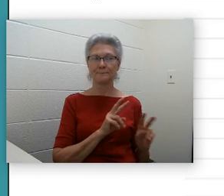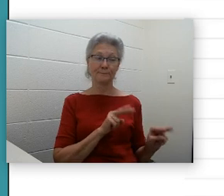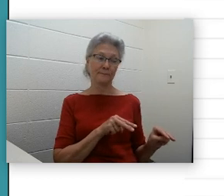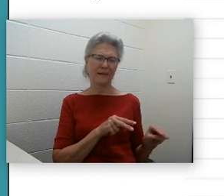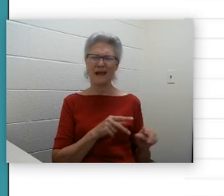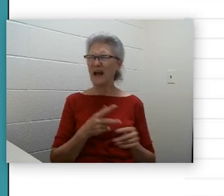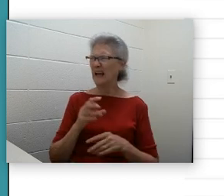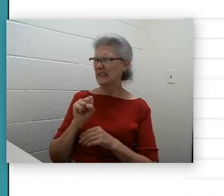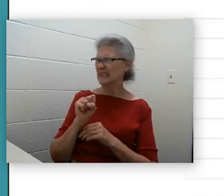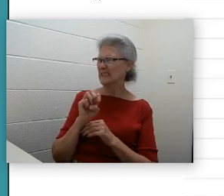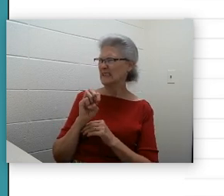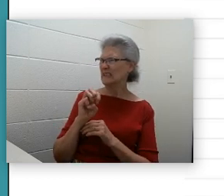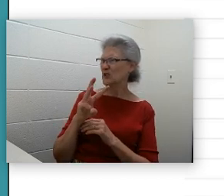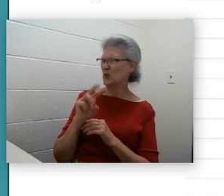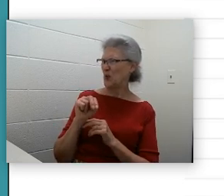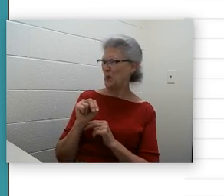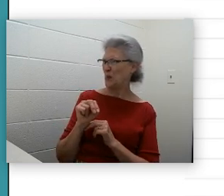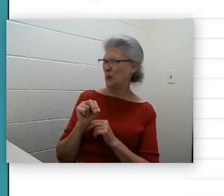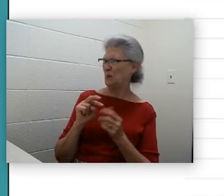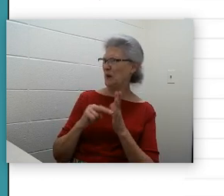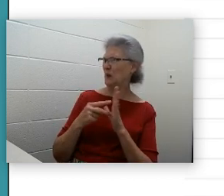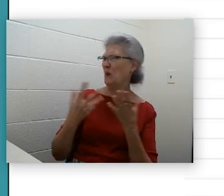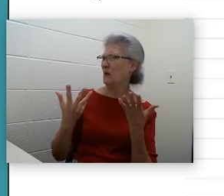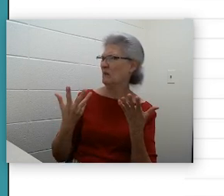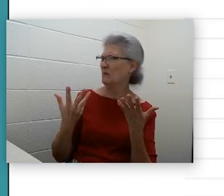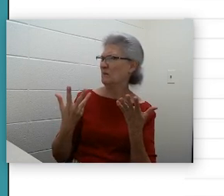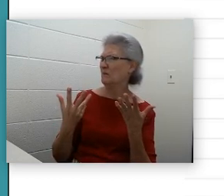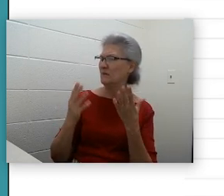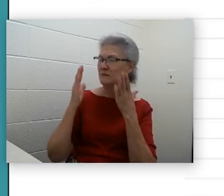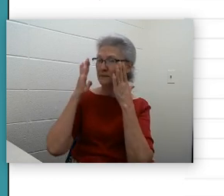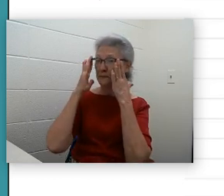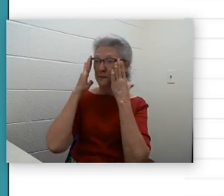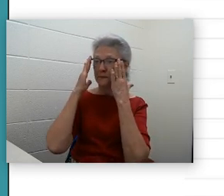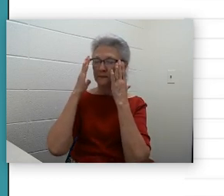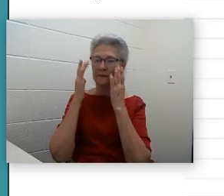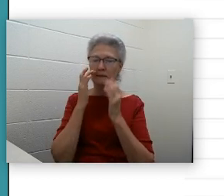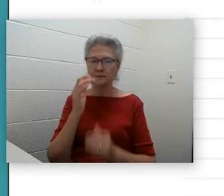What's sewn? He asked.